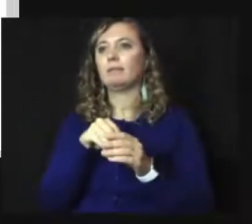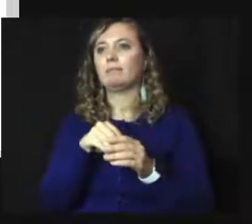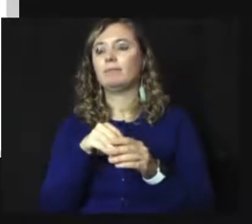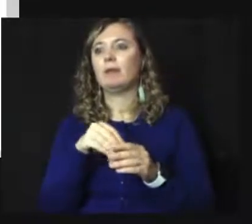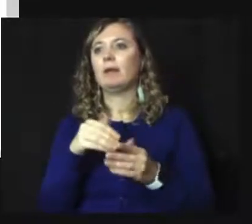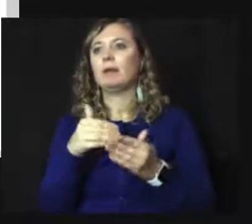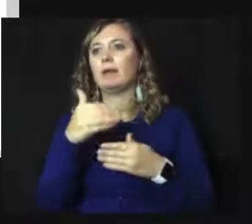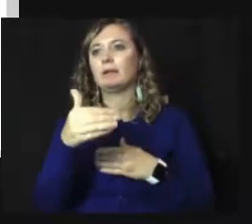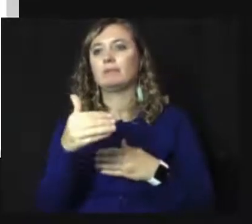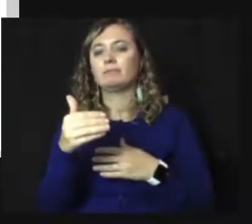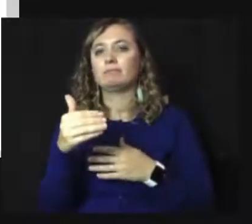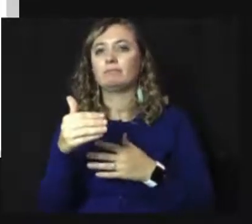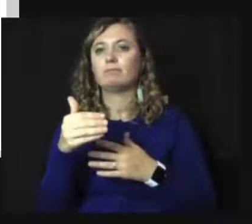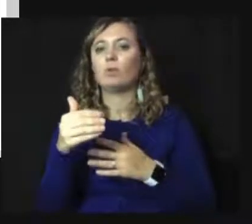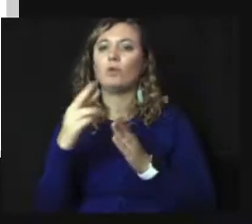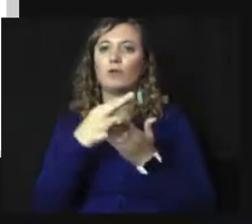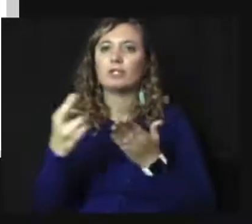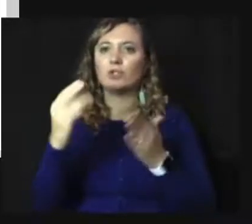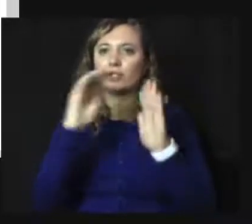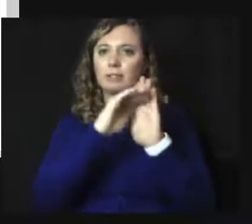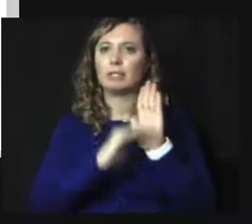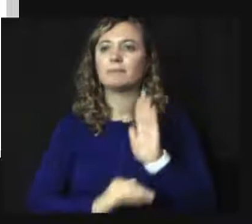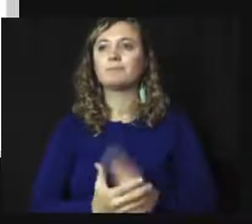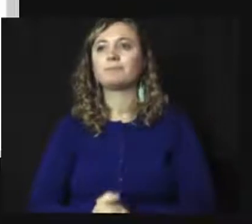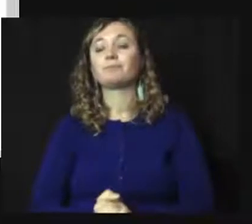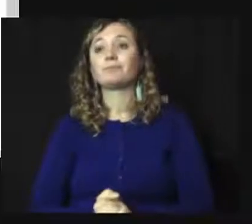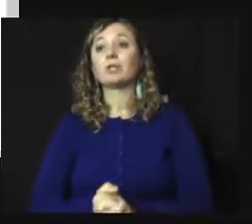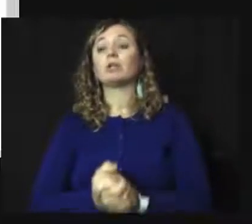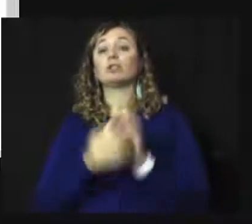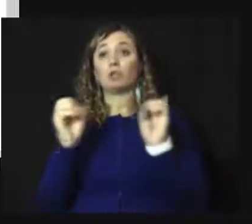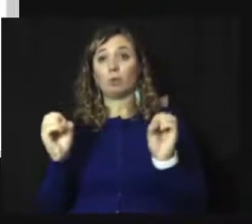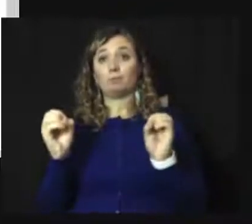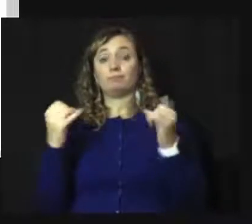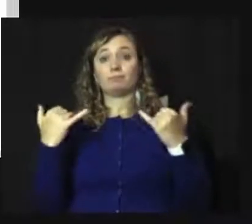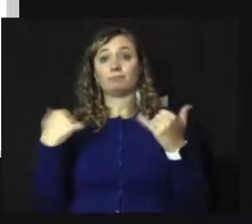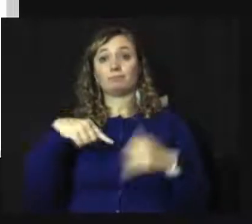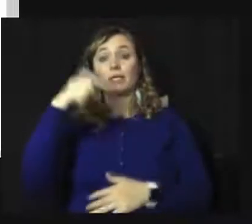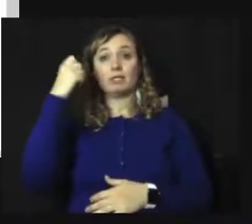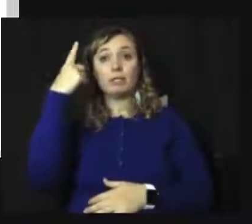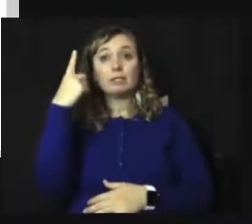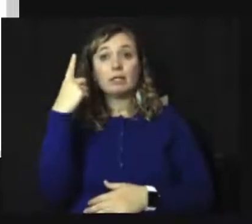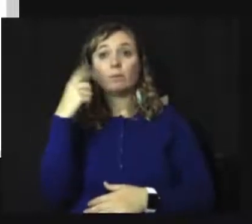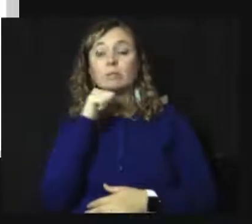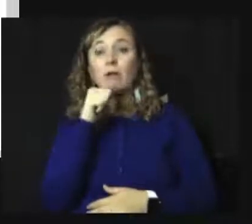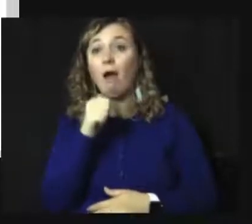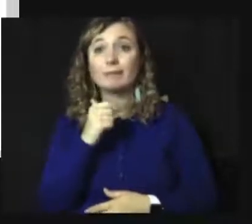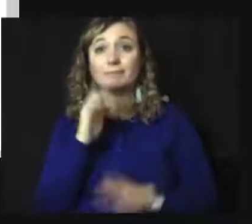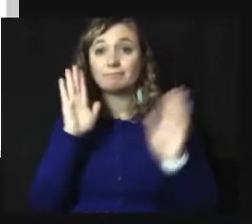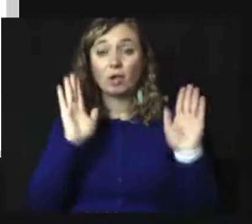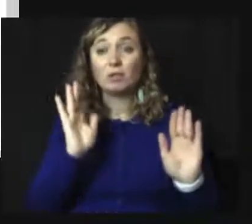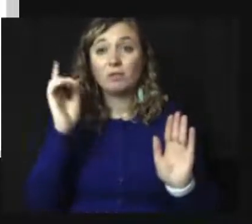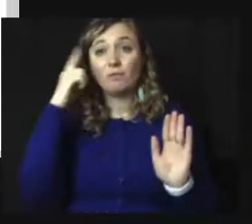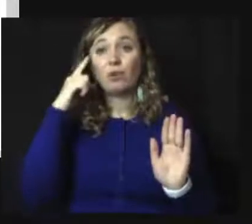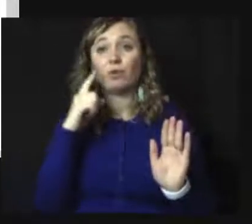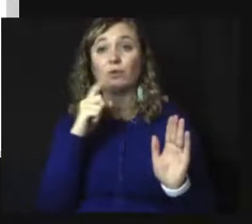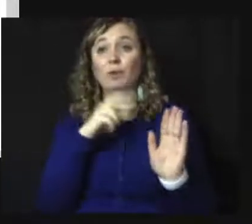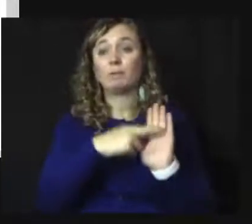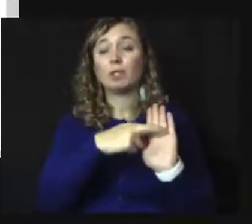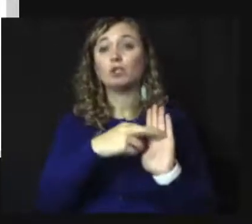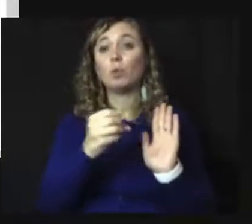So now that we kind of understand what is not great in representation, what's kind of missing, what other stuff do we want to